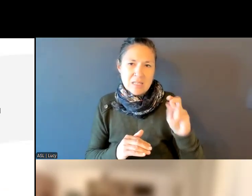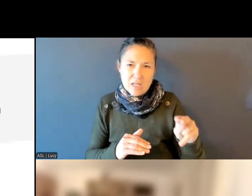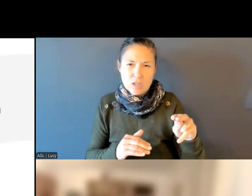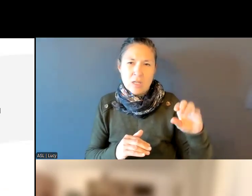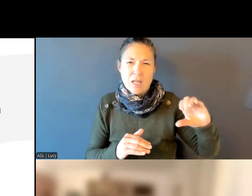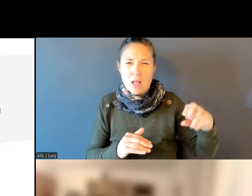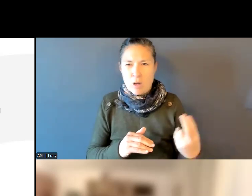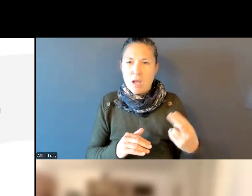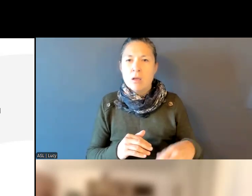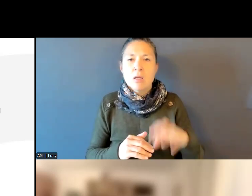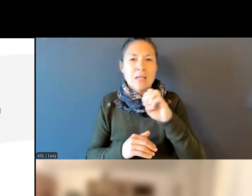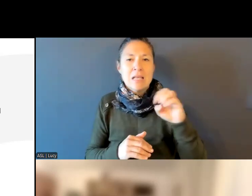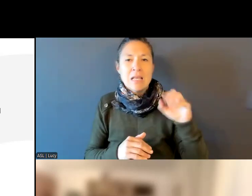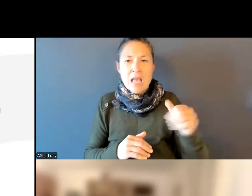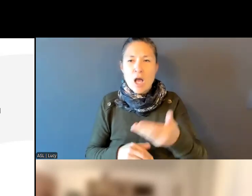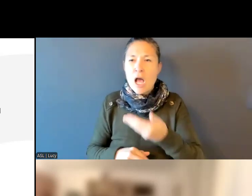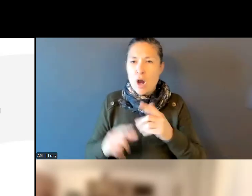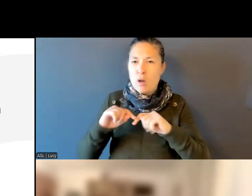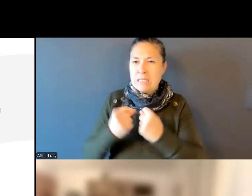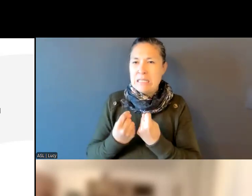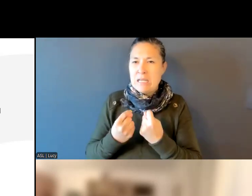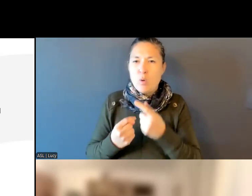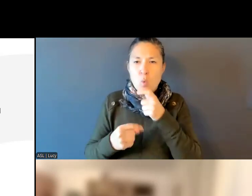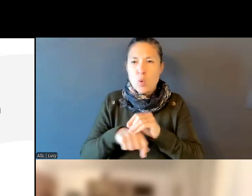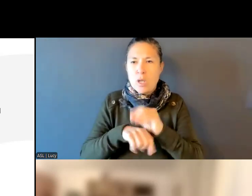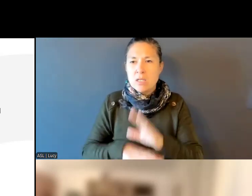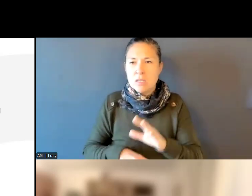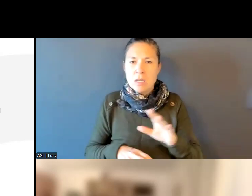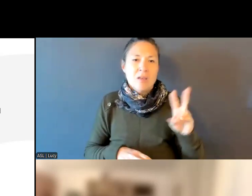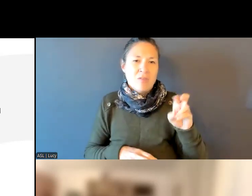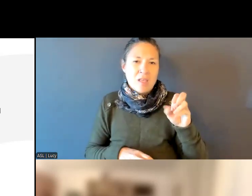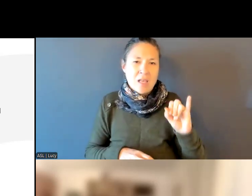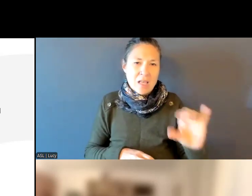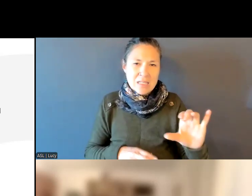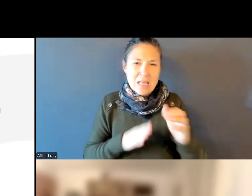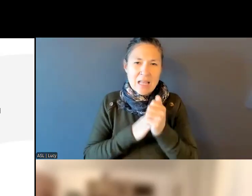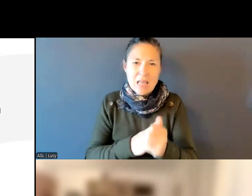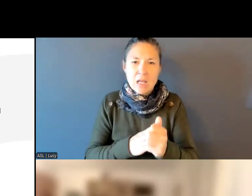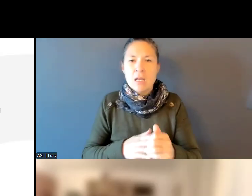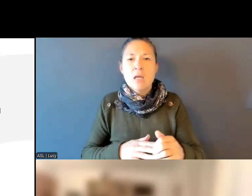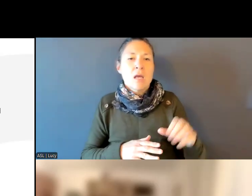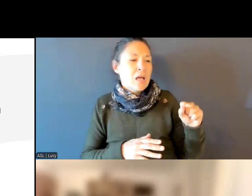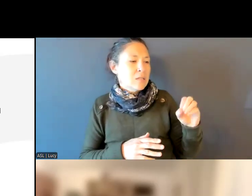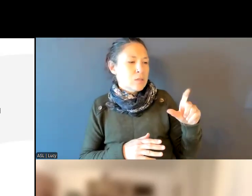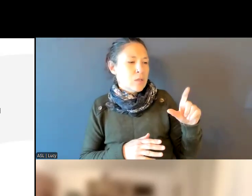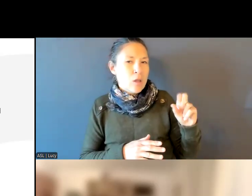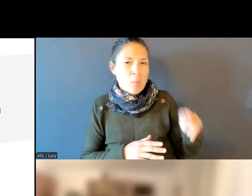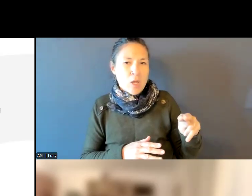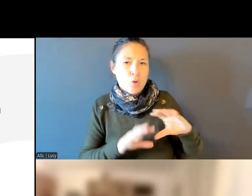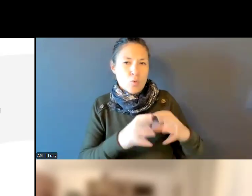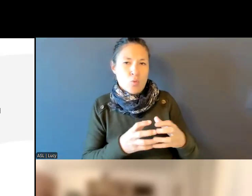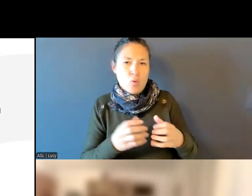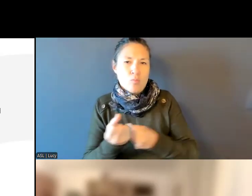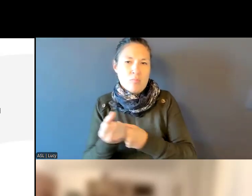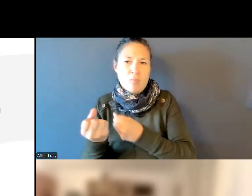EEA hired a consulting team led by the EIC and supported by the Solomon Group to conduct research and develop options for a